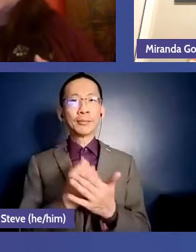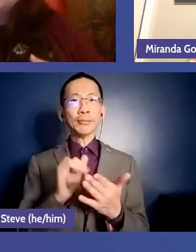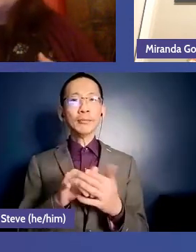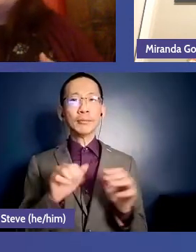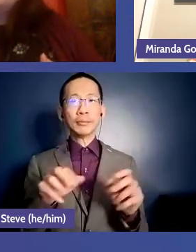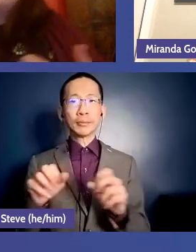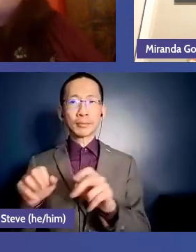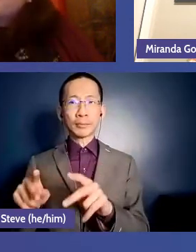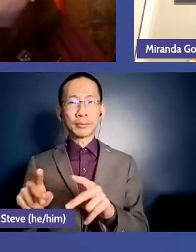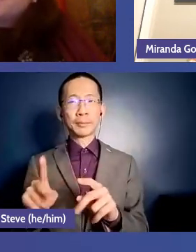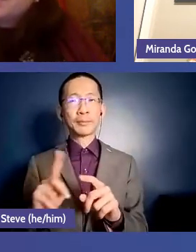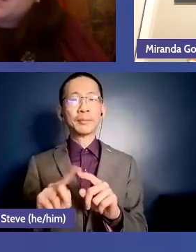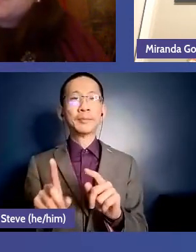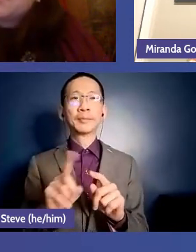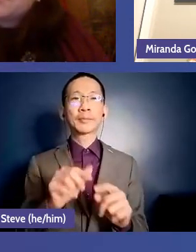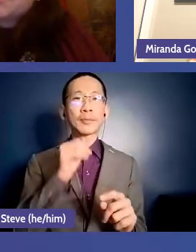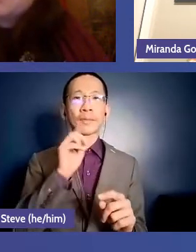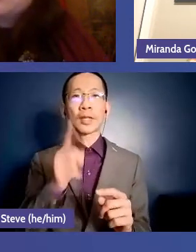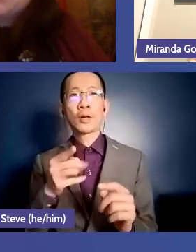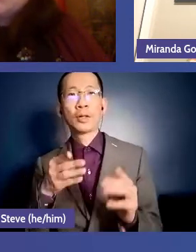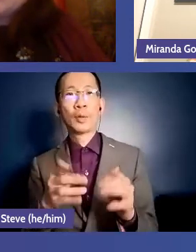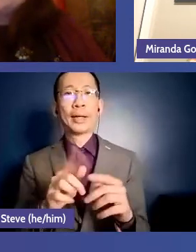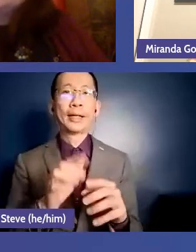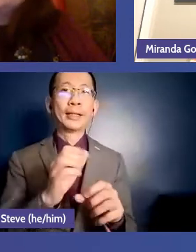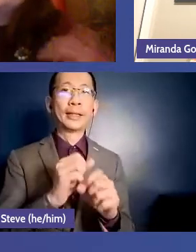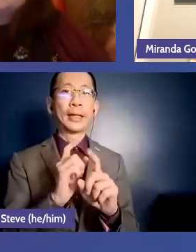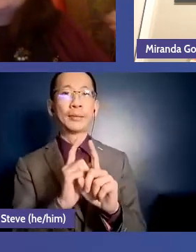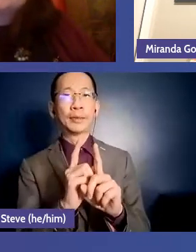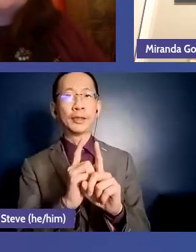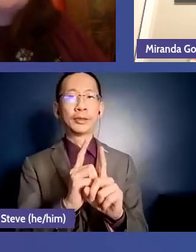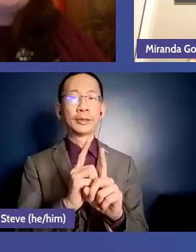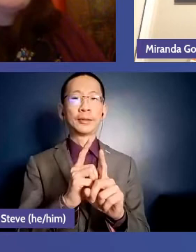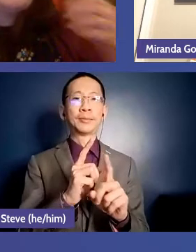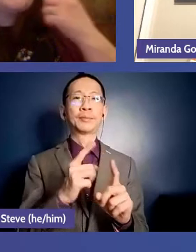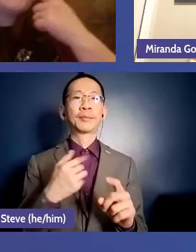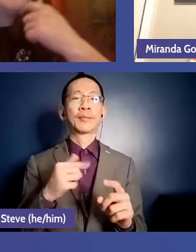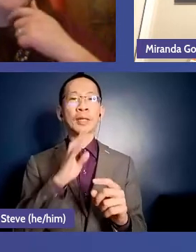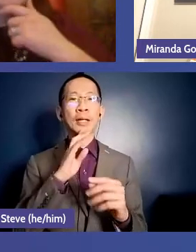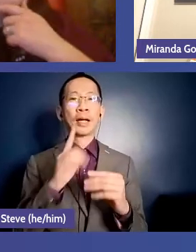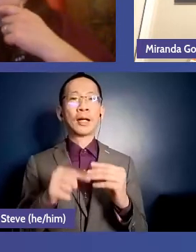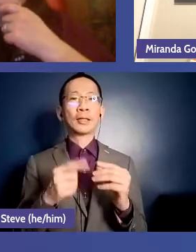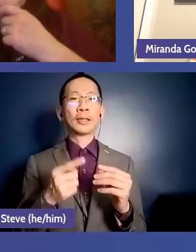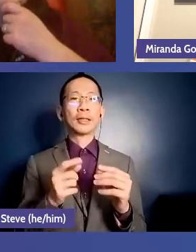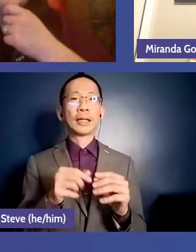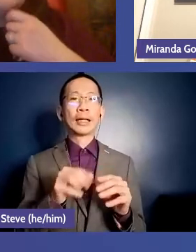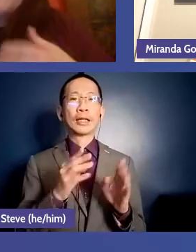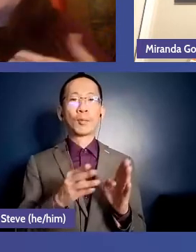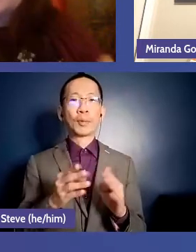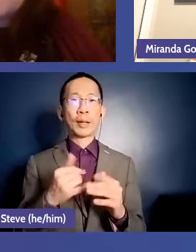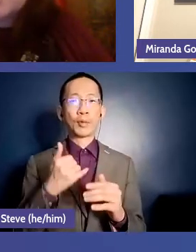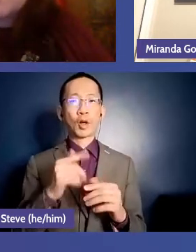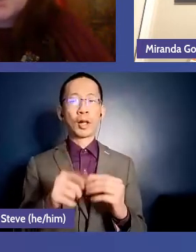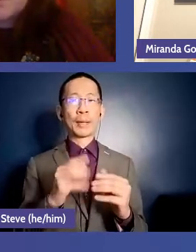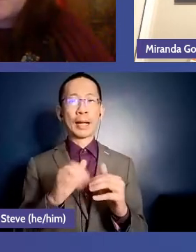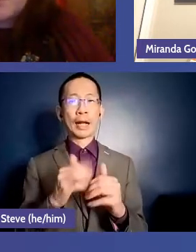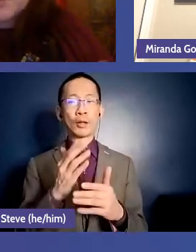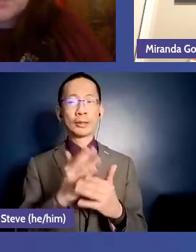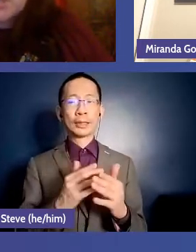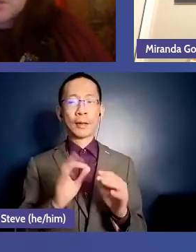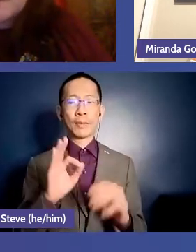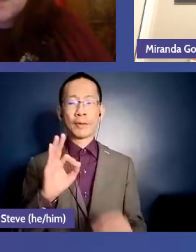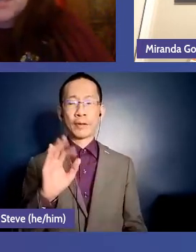opportunities. That's not the only way to get mentorship. And, you know, we talked a little in the prep call about how some fellowships can really